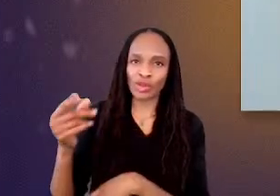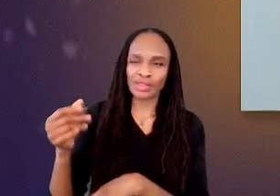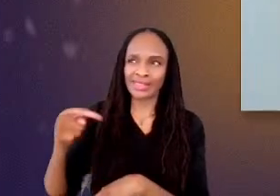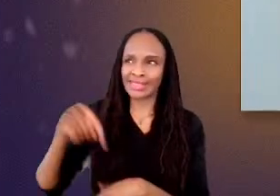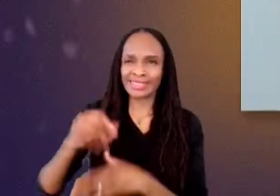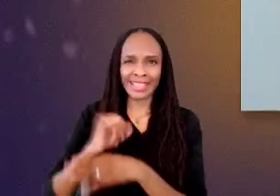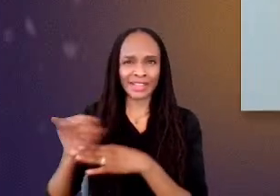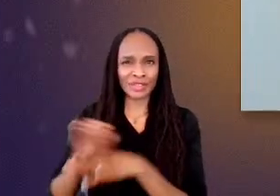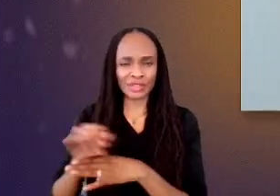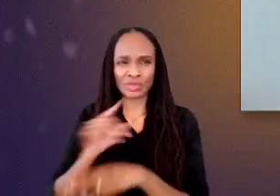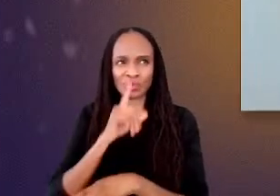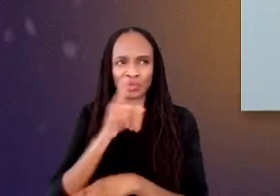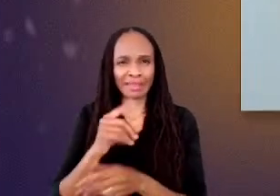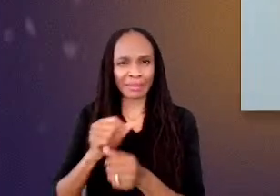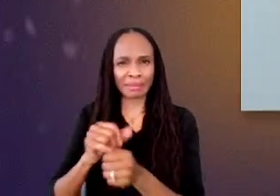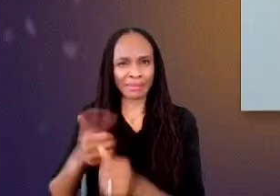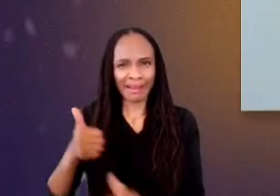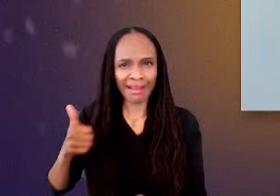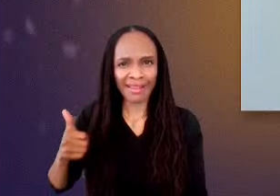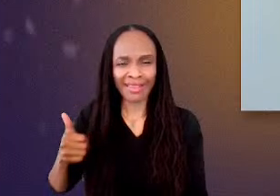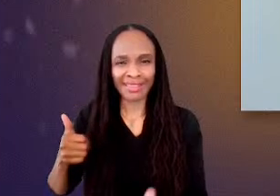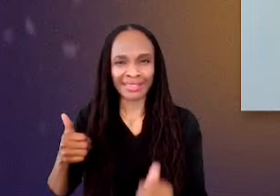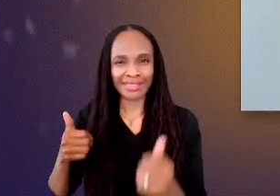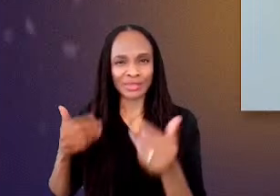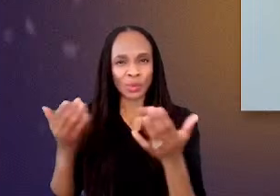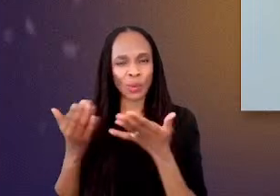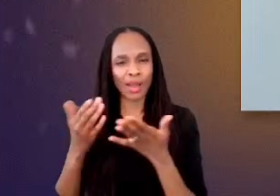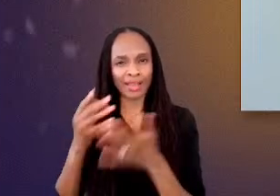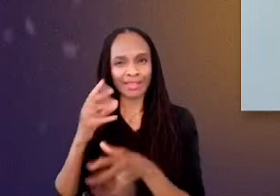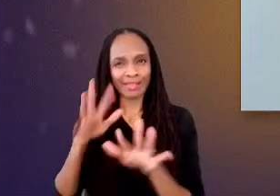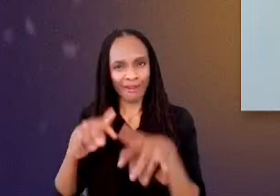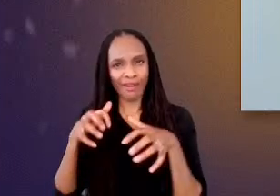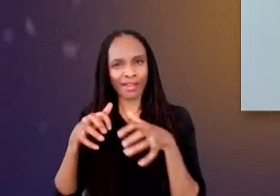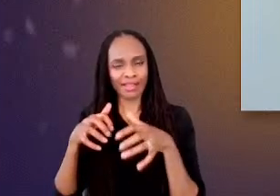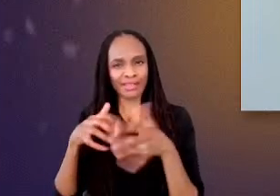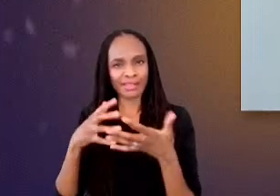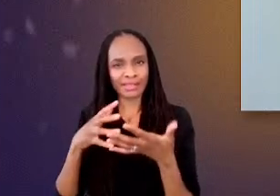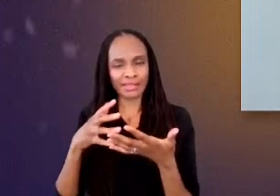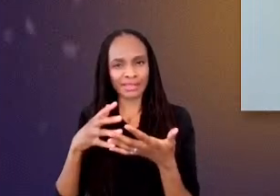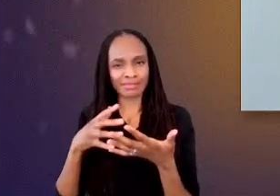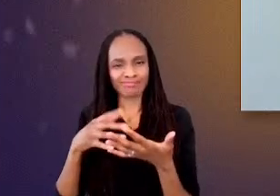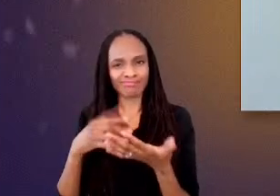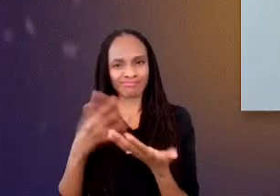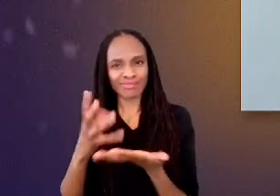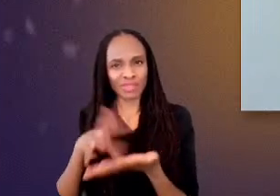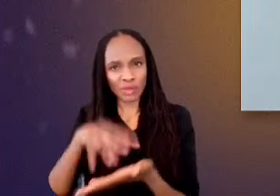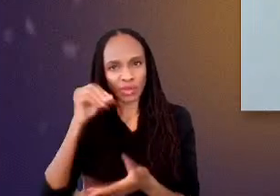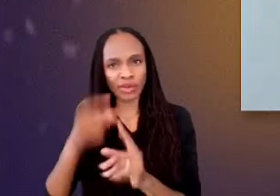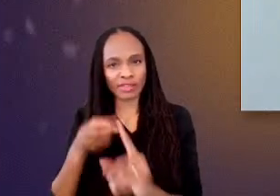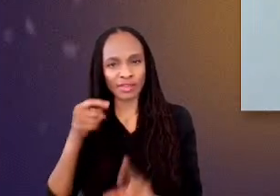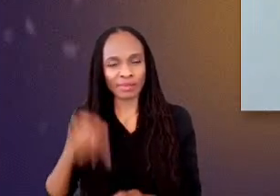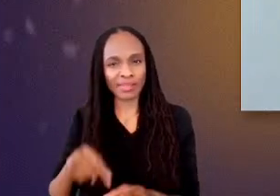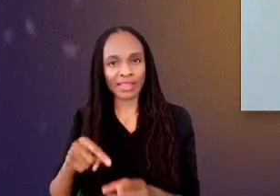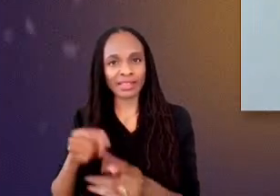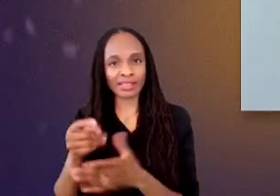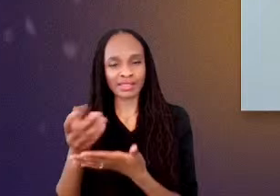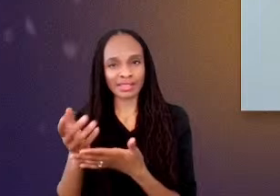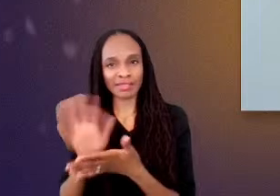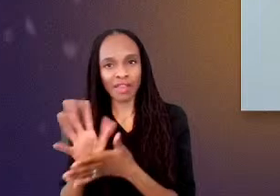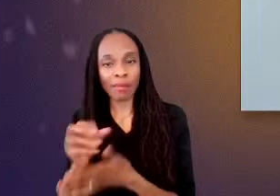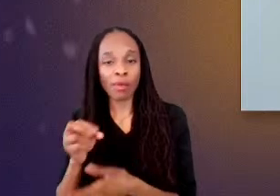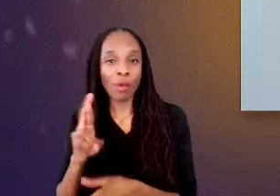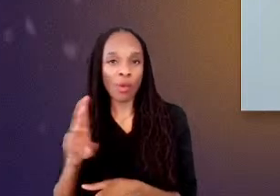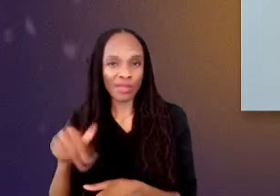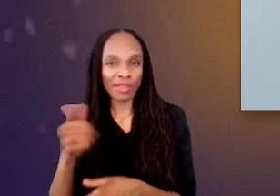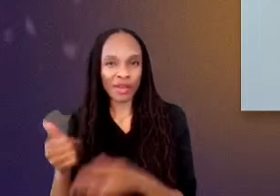so behind what the audience is taking from this film or these other creative incubation spaces that I've been in with